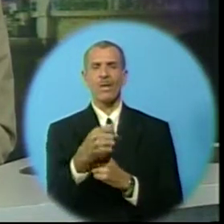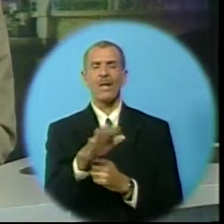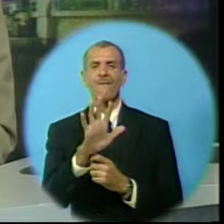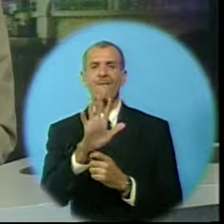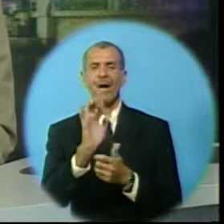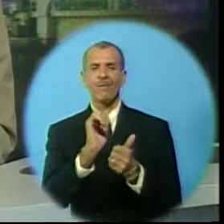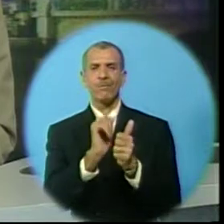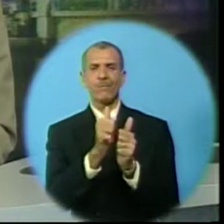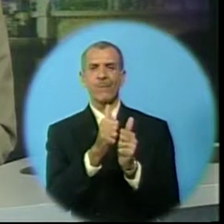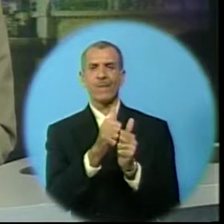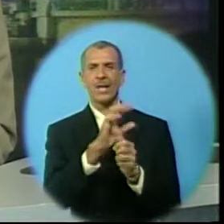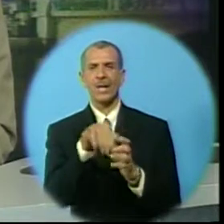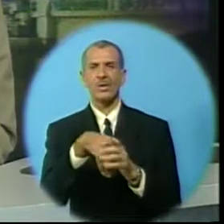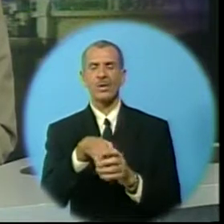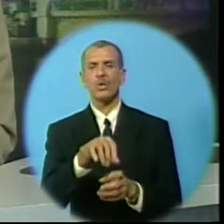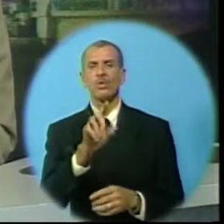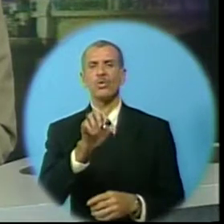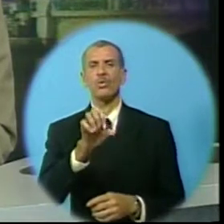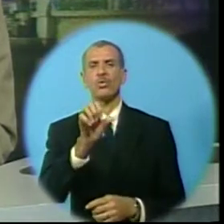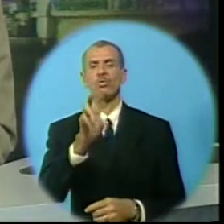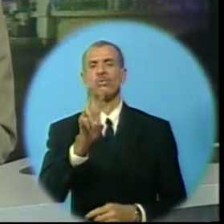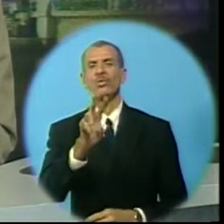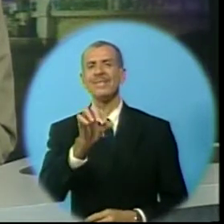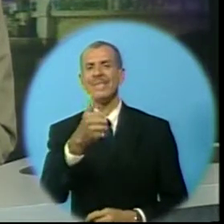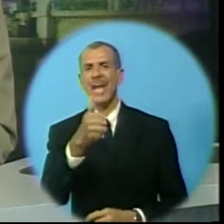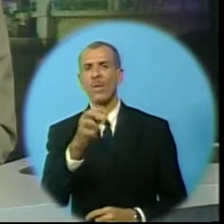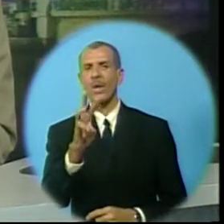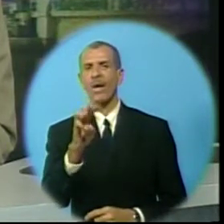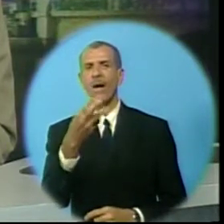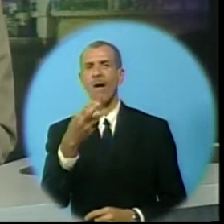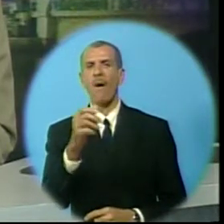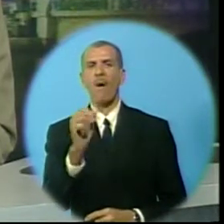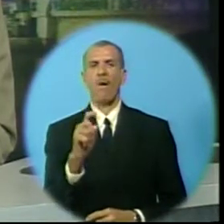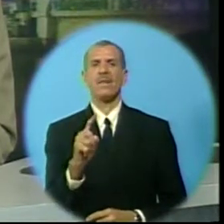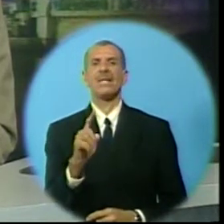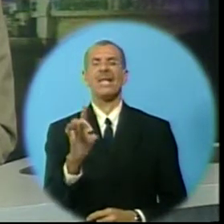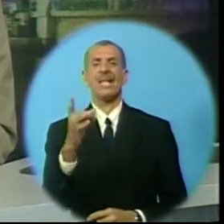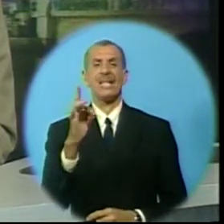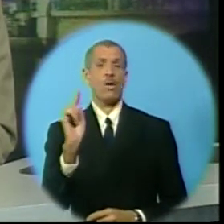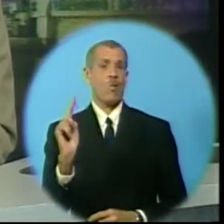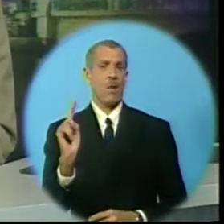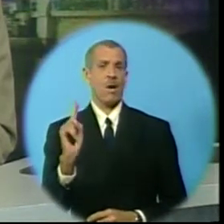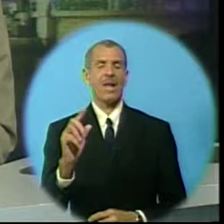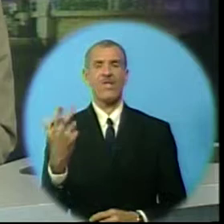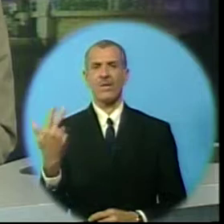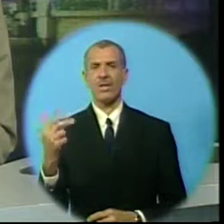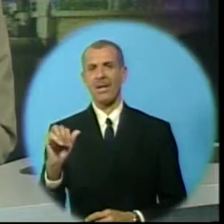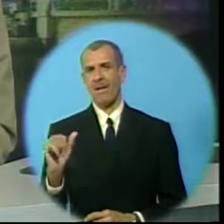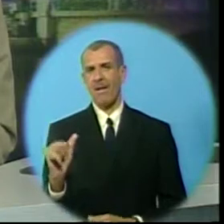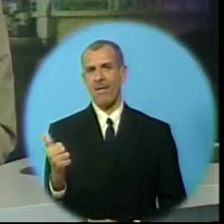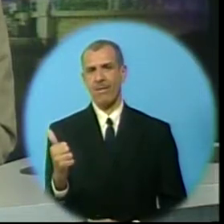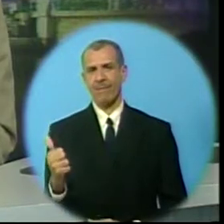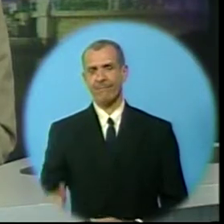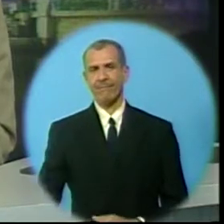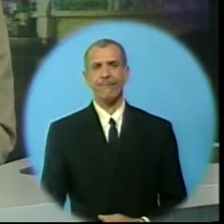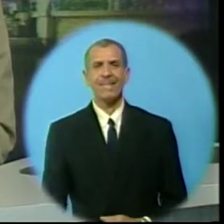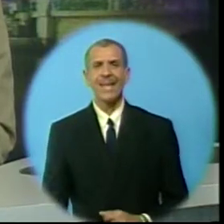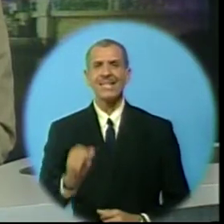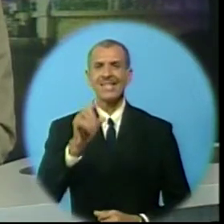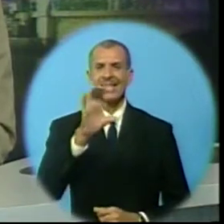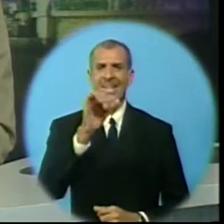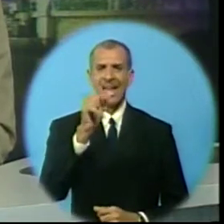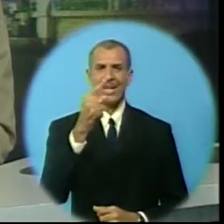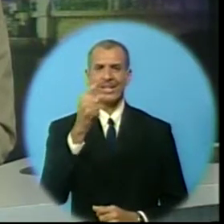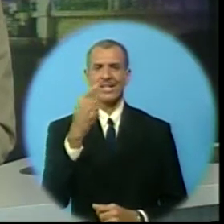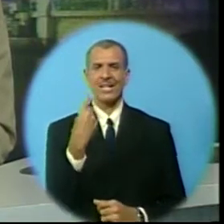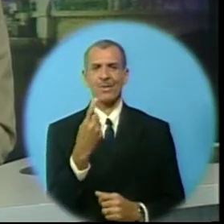games, including 2 10-wicket match hauls, 18 in one game and 13 in another. And the St. Catherine set